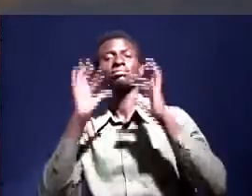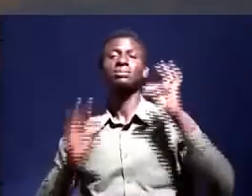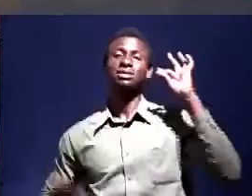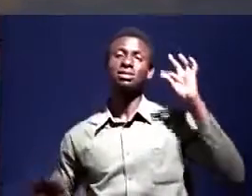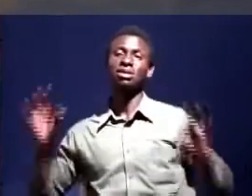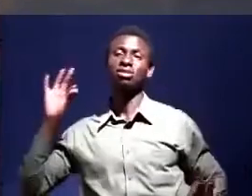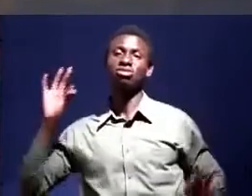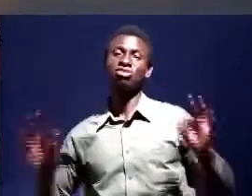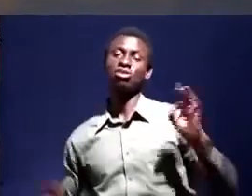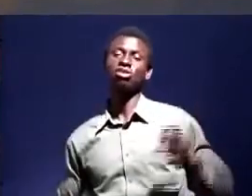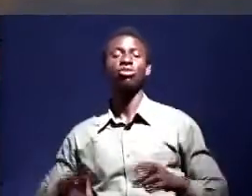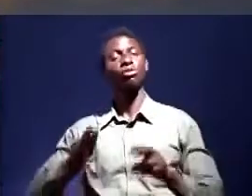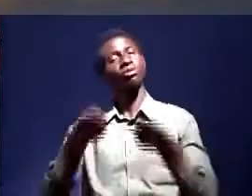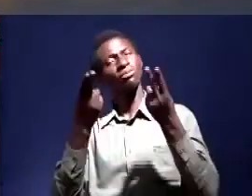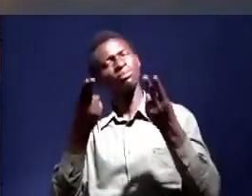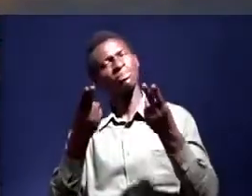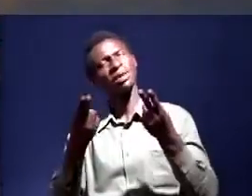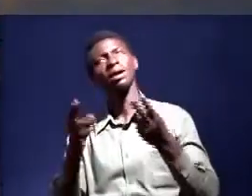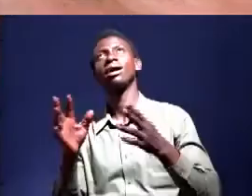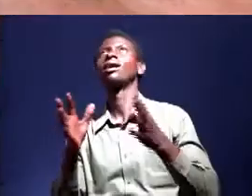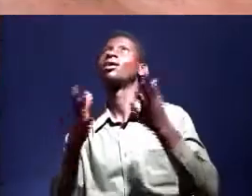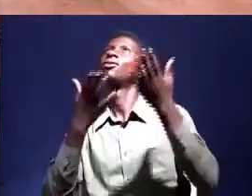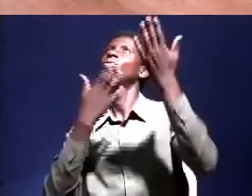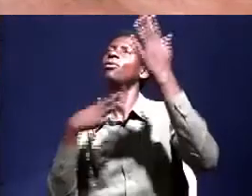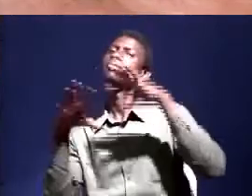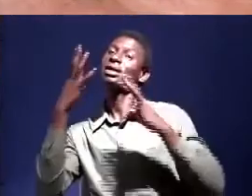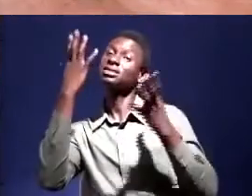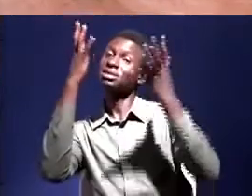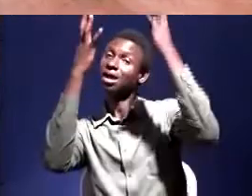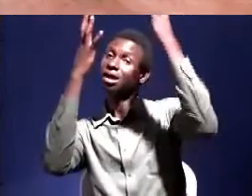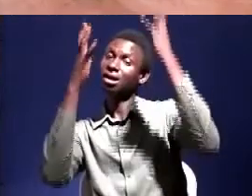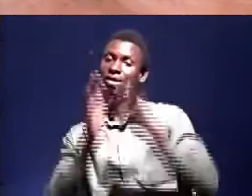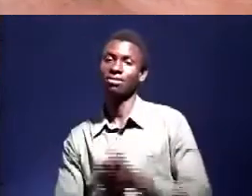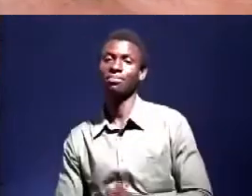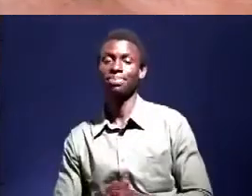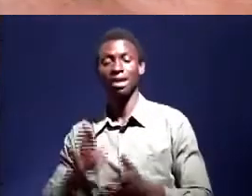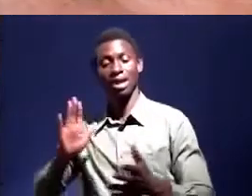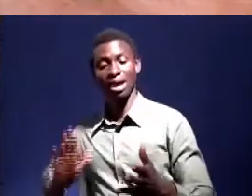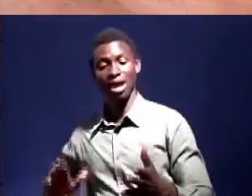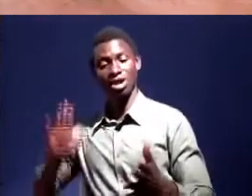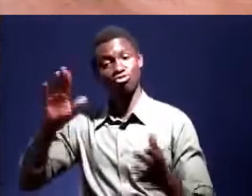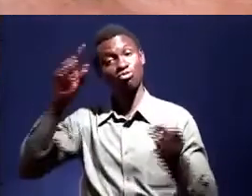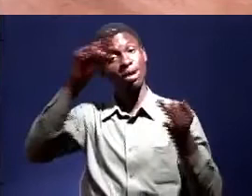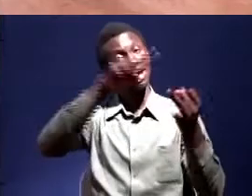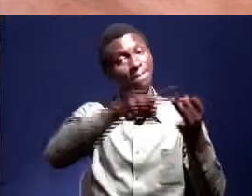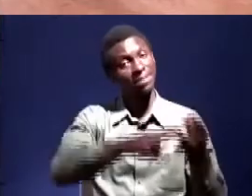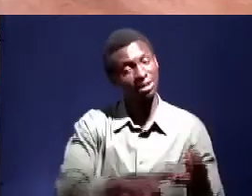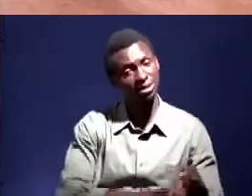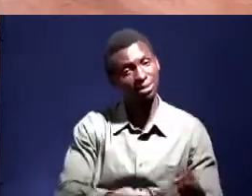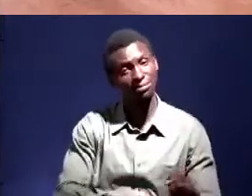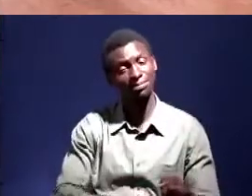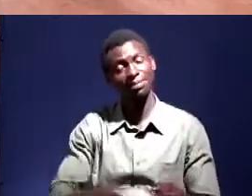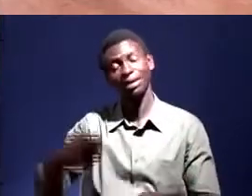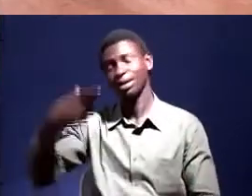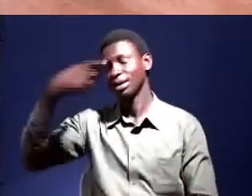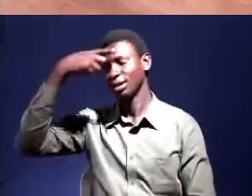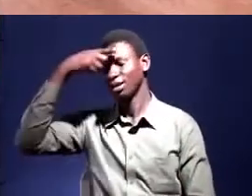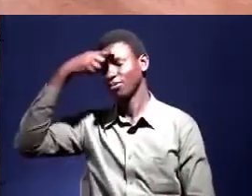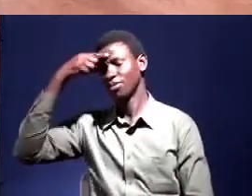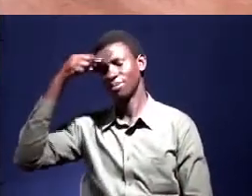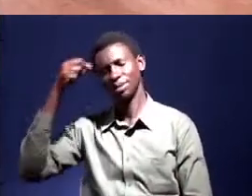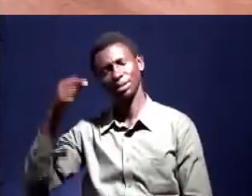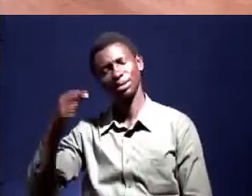The second step is to believe. That to believe that Jesus forgives you.